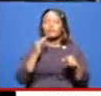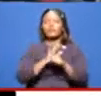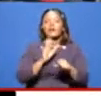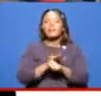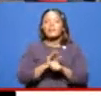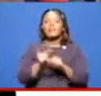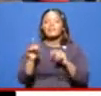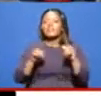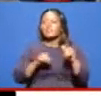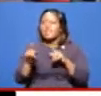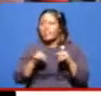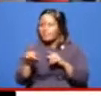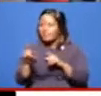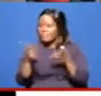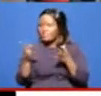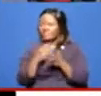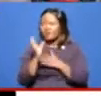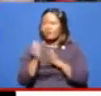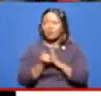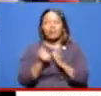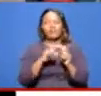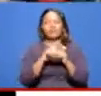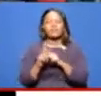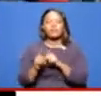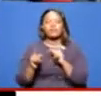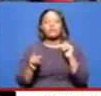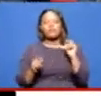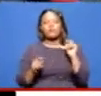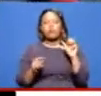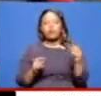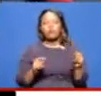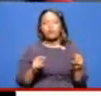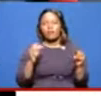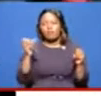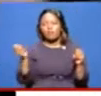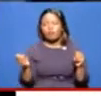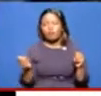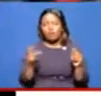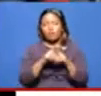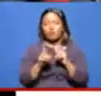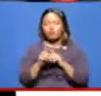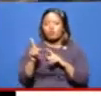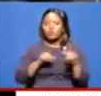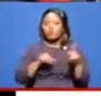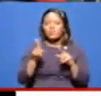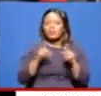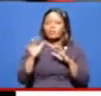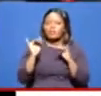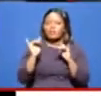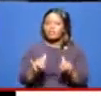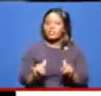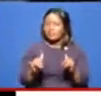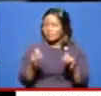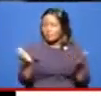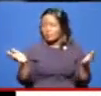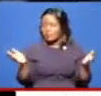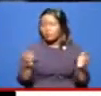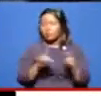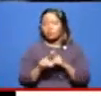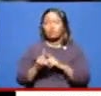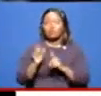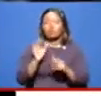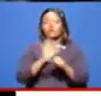Mm-hmm. They are more or less the same like 5 on 5. So a travel is a travel, just like 5 on 5. Out of bounds, it's out of bounds, just like 5 on